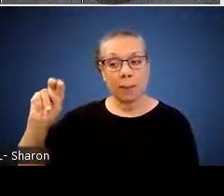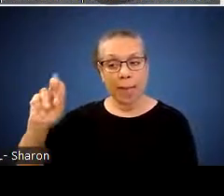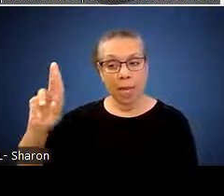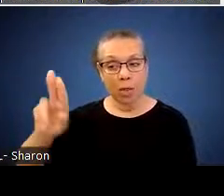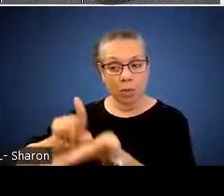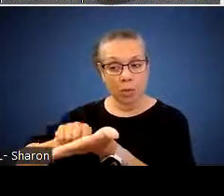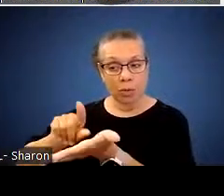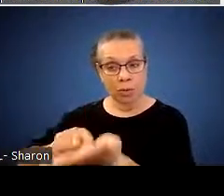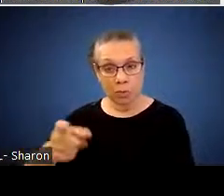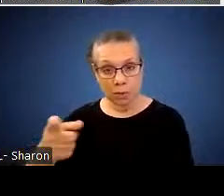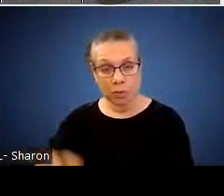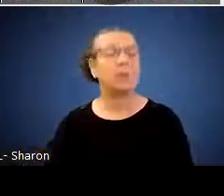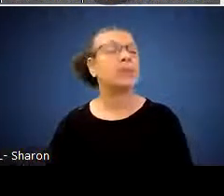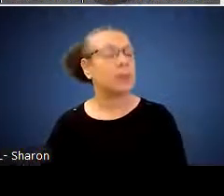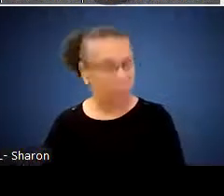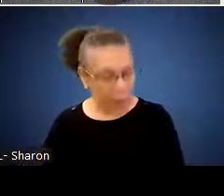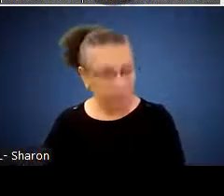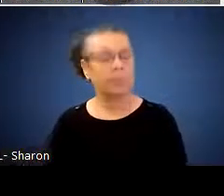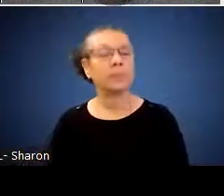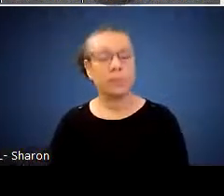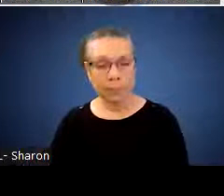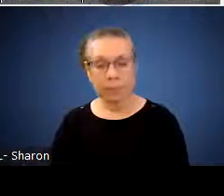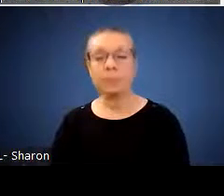That's a good idea.